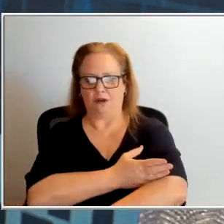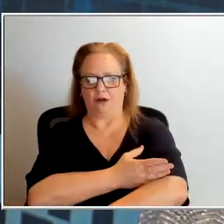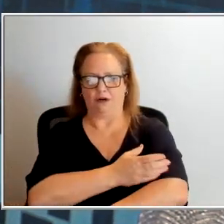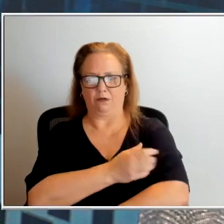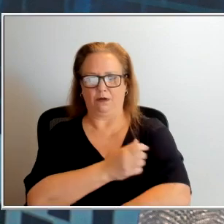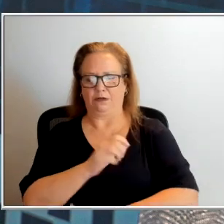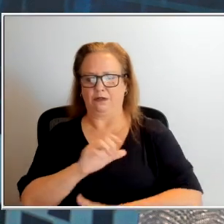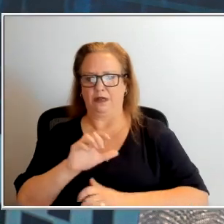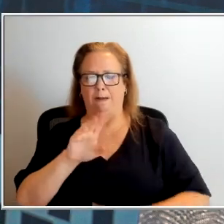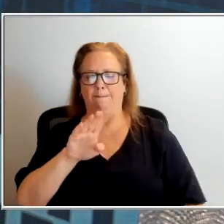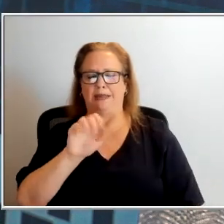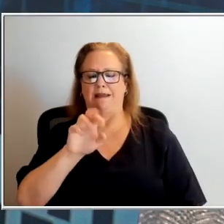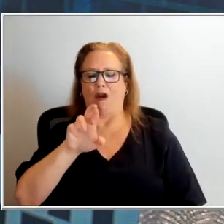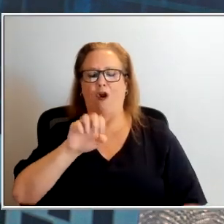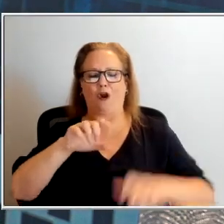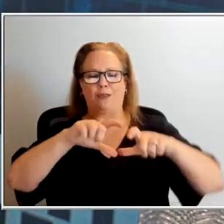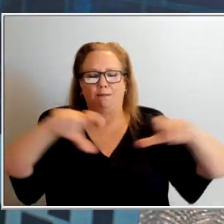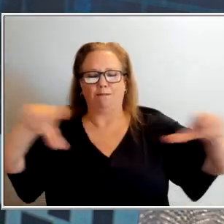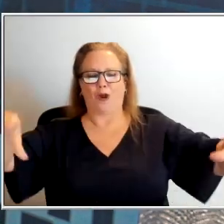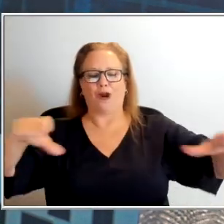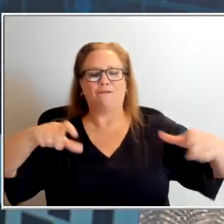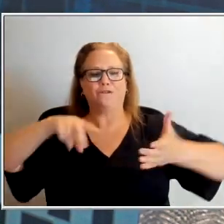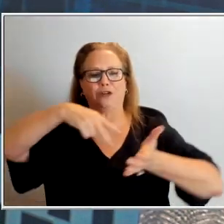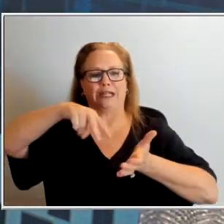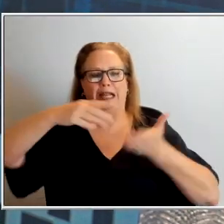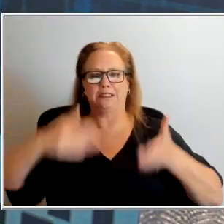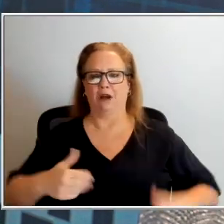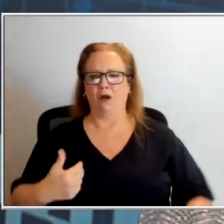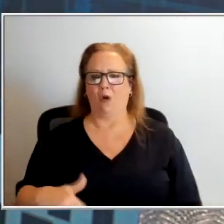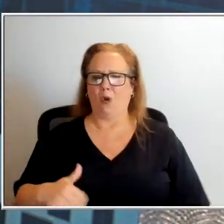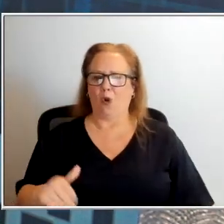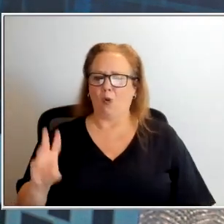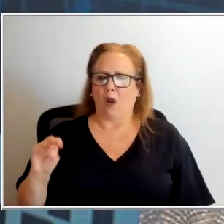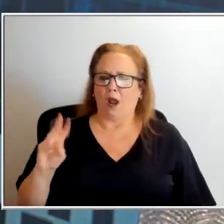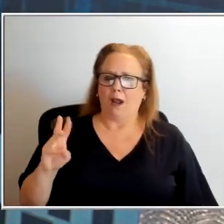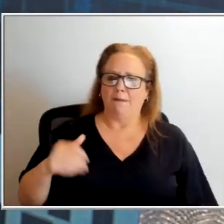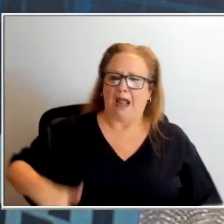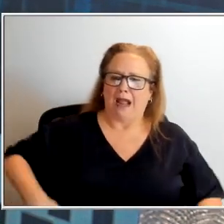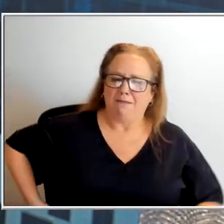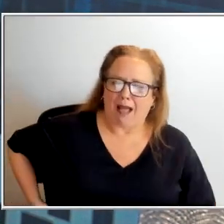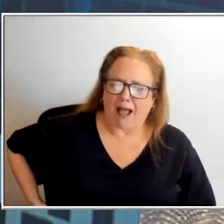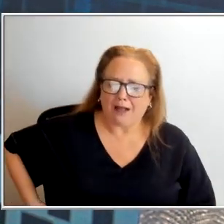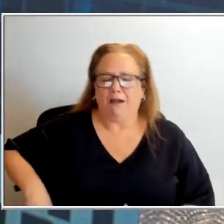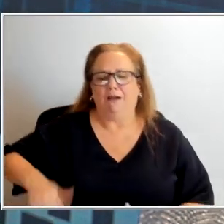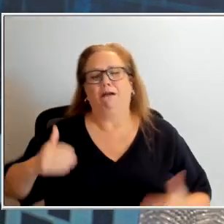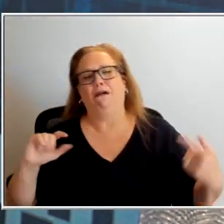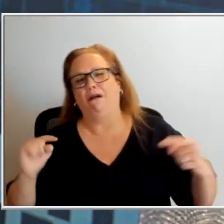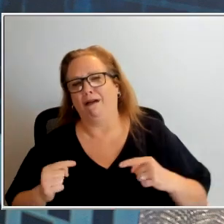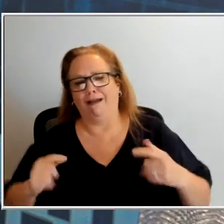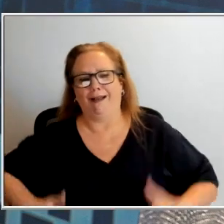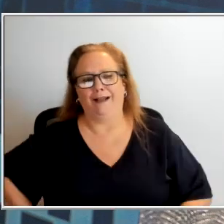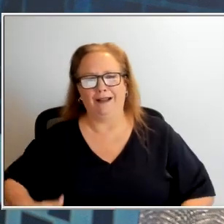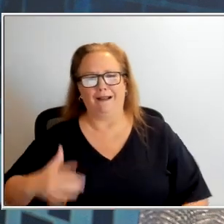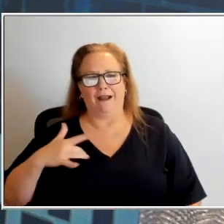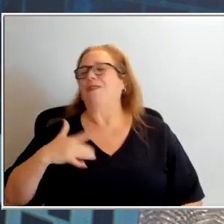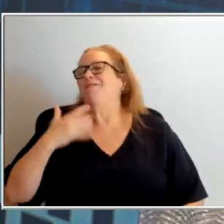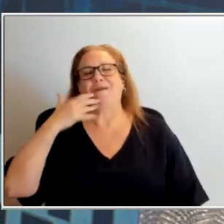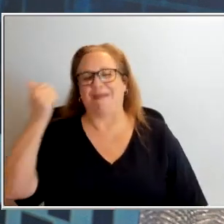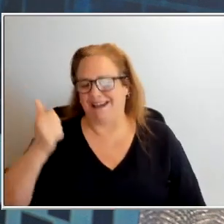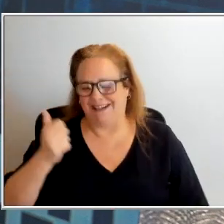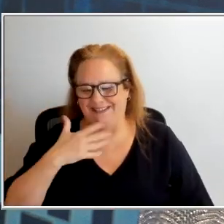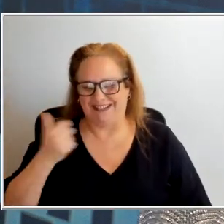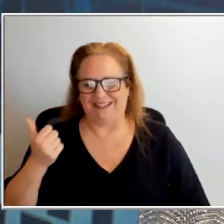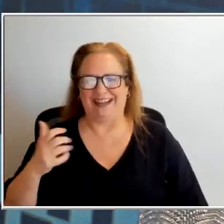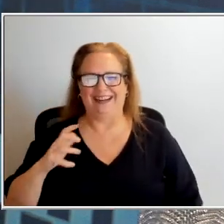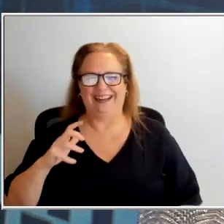have bars for dancers, right? Holy cow. My low back and hips have never felt better. They got the